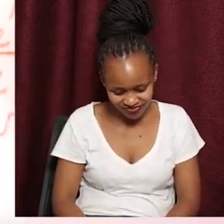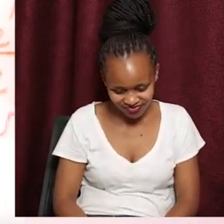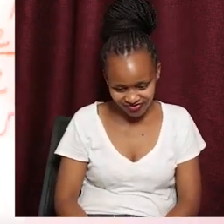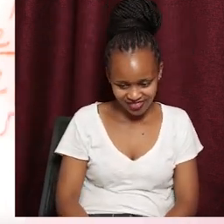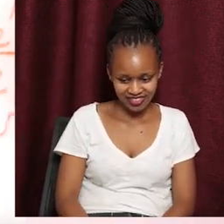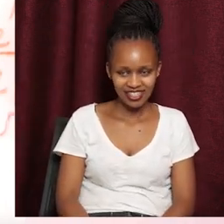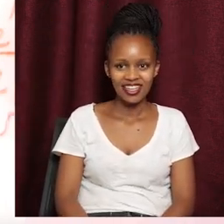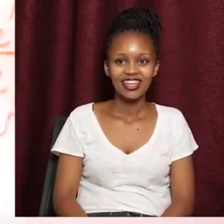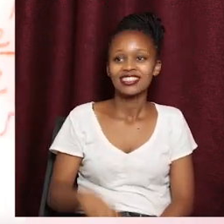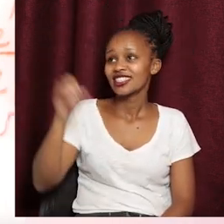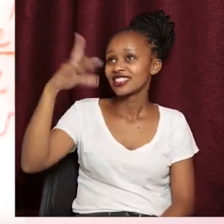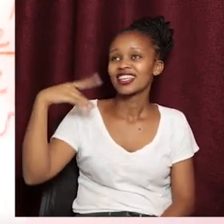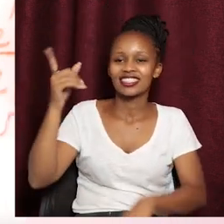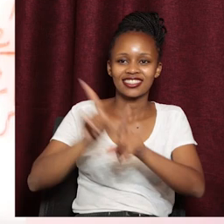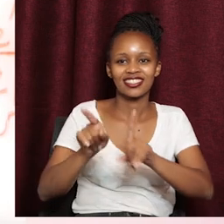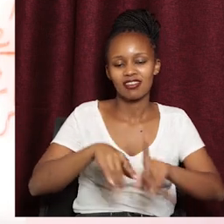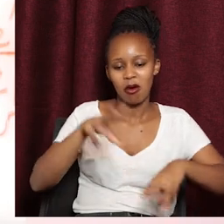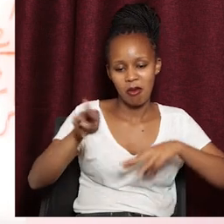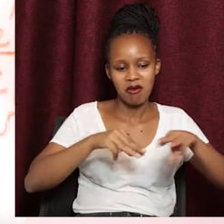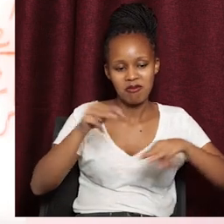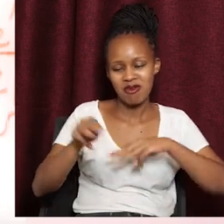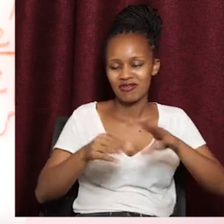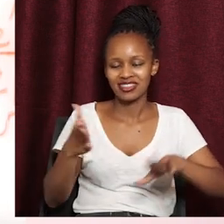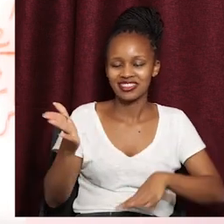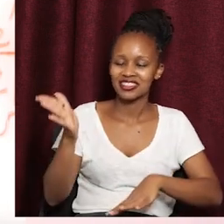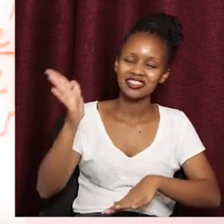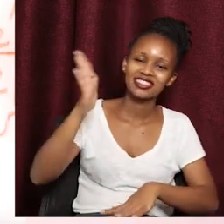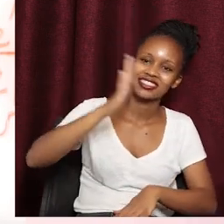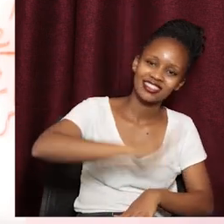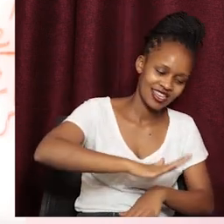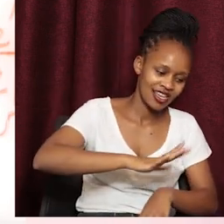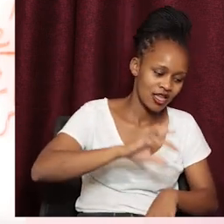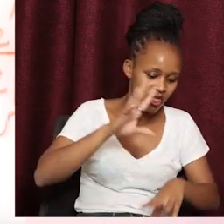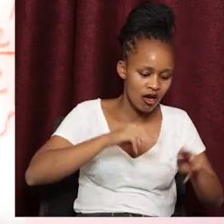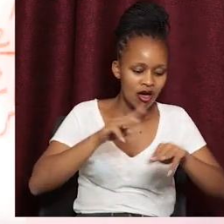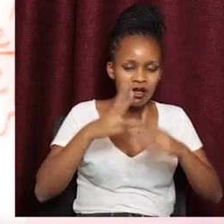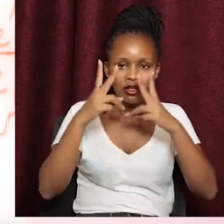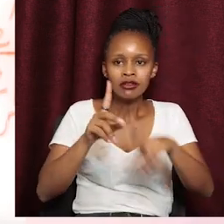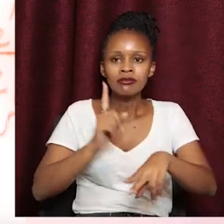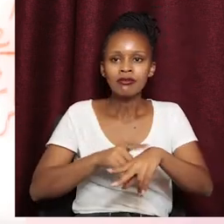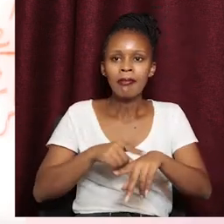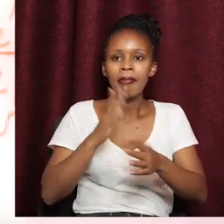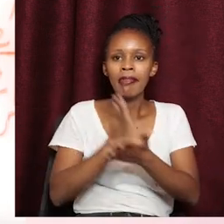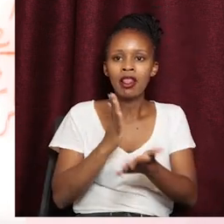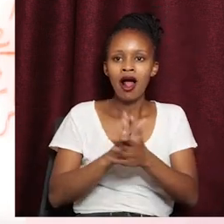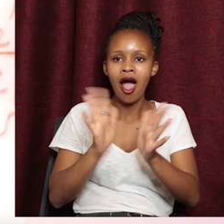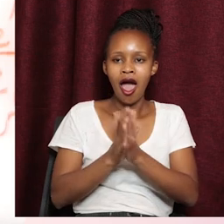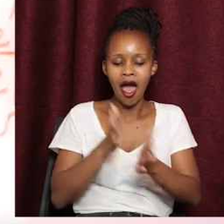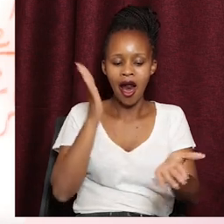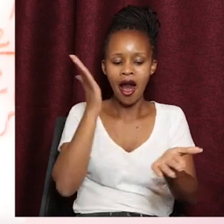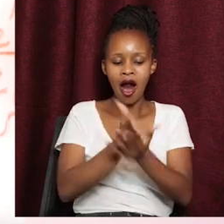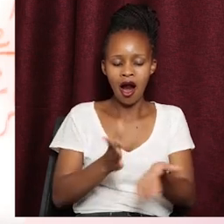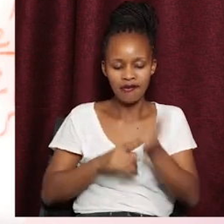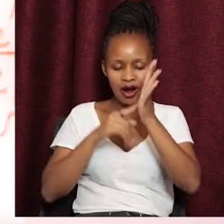Hata jua huenda. Isn't it? So the movement you see in your watch is the reality and